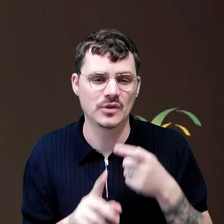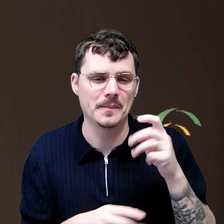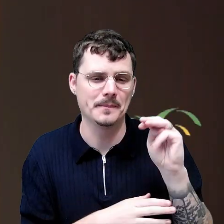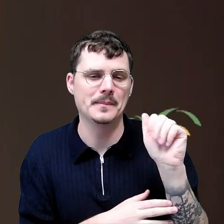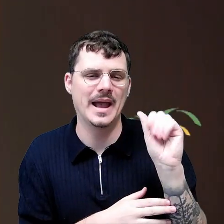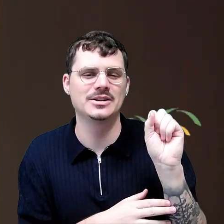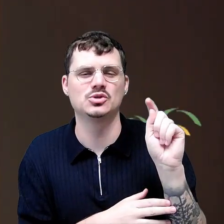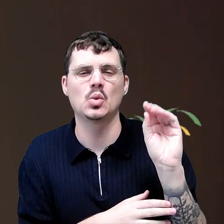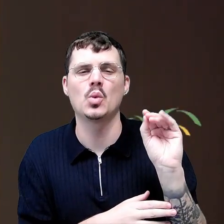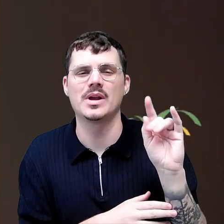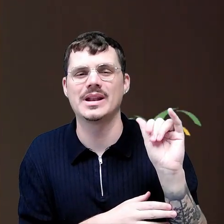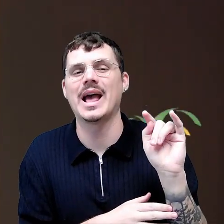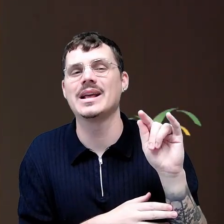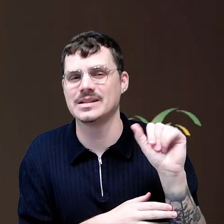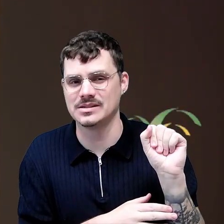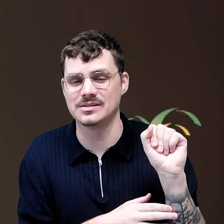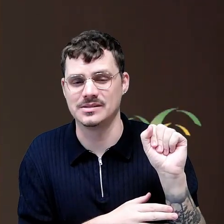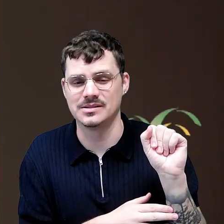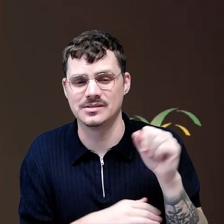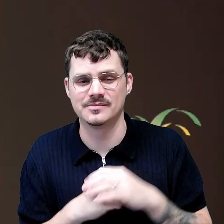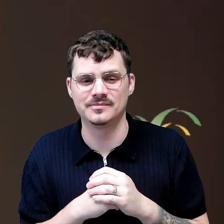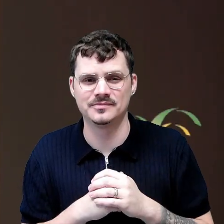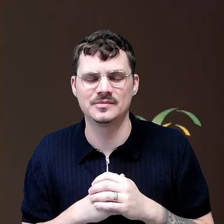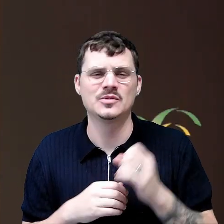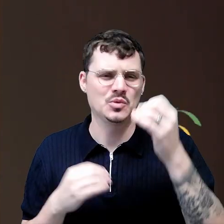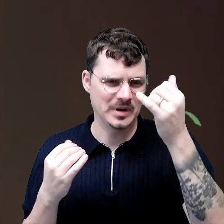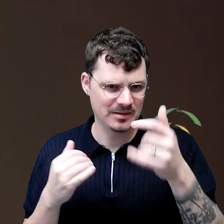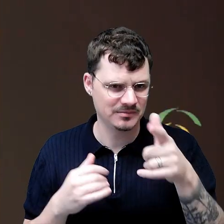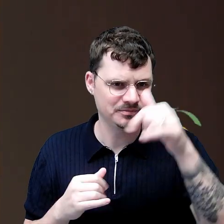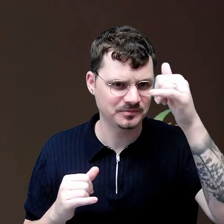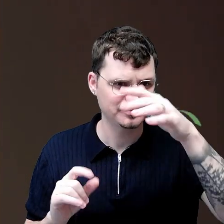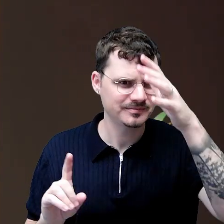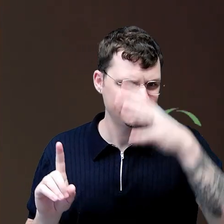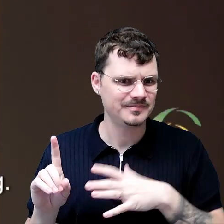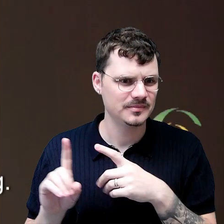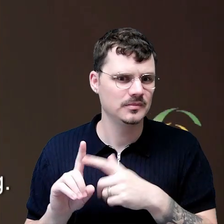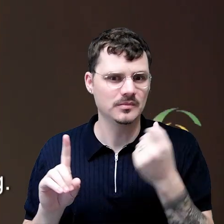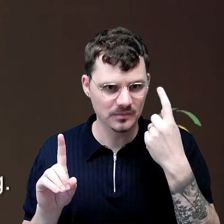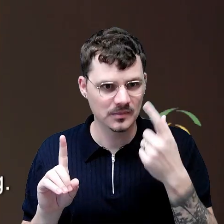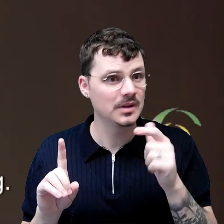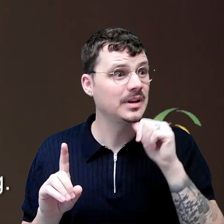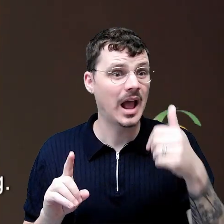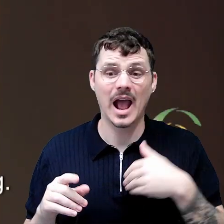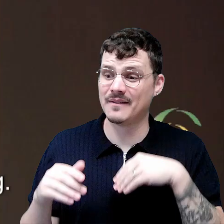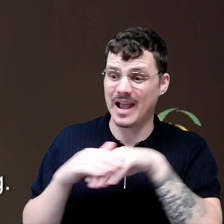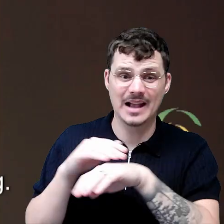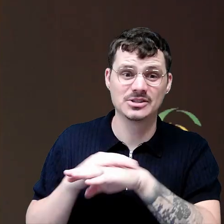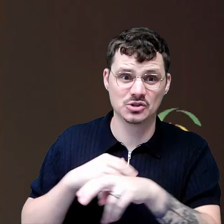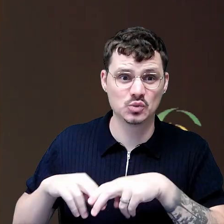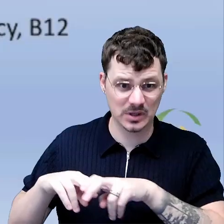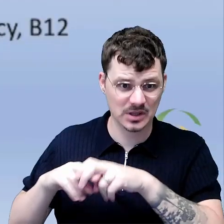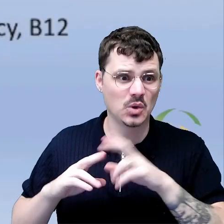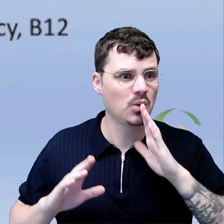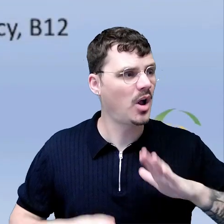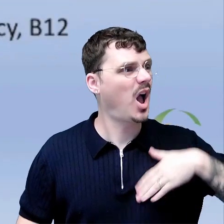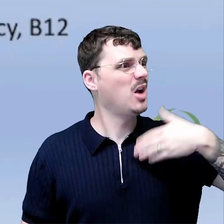from mastoiditis. The guy who gets very upset when he doesn't have access to his swing.